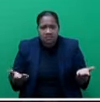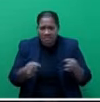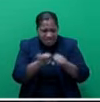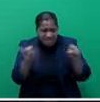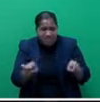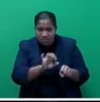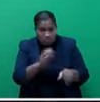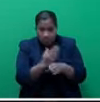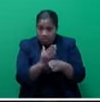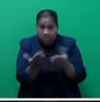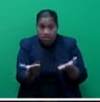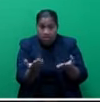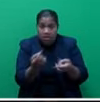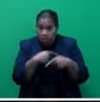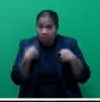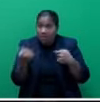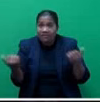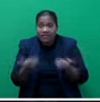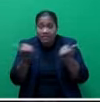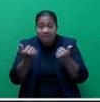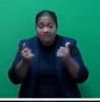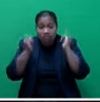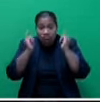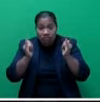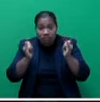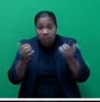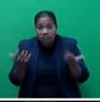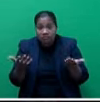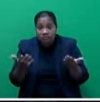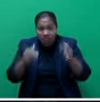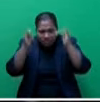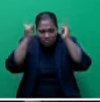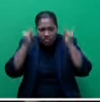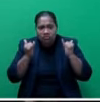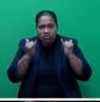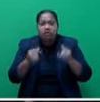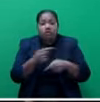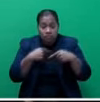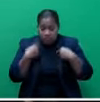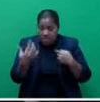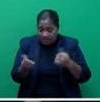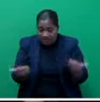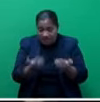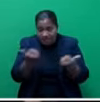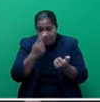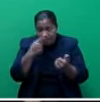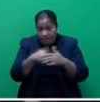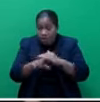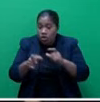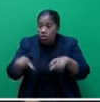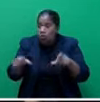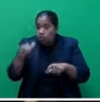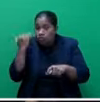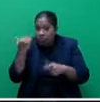working? Do we have enough judges? Do we have enough people in the courtrooms, the